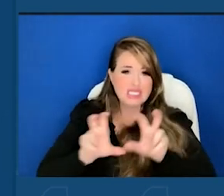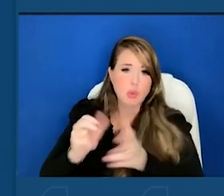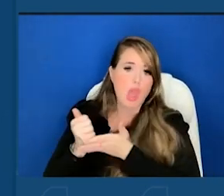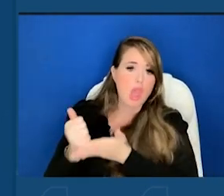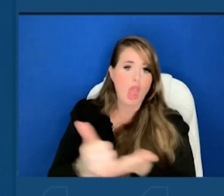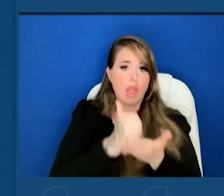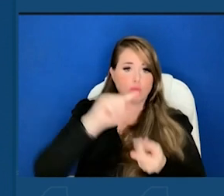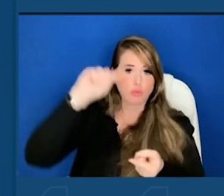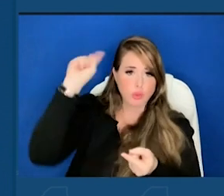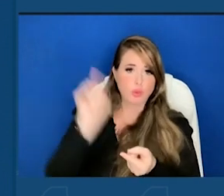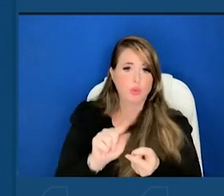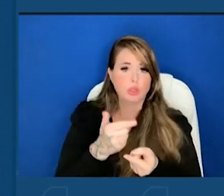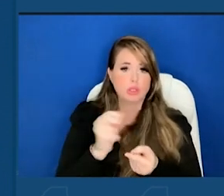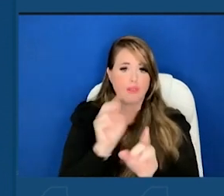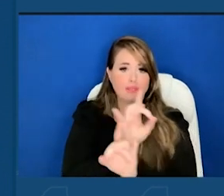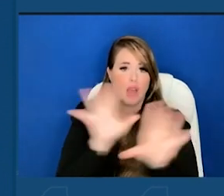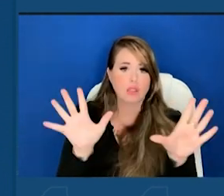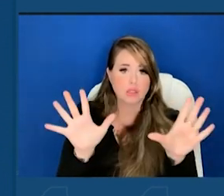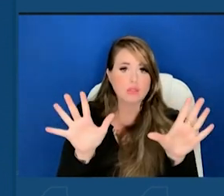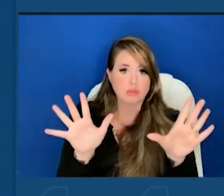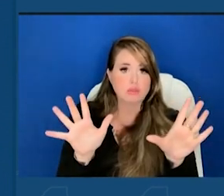That's an increase.